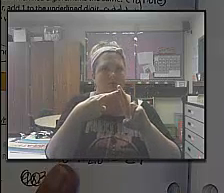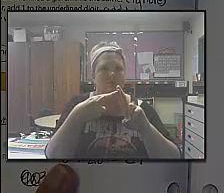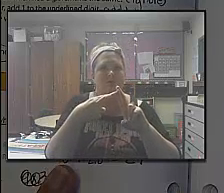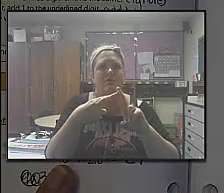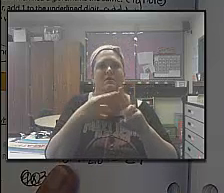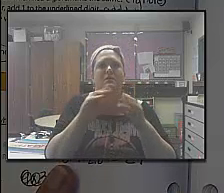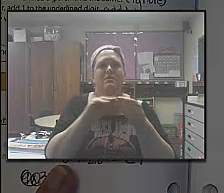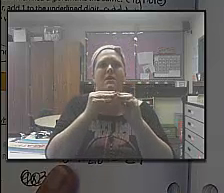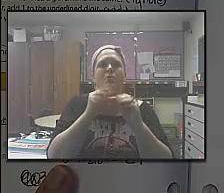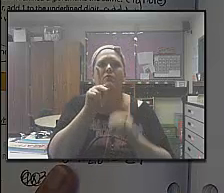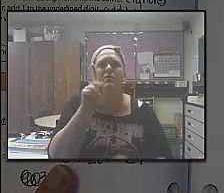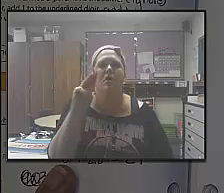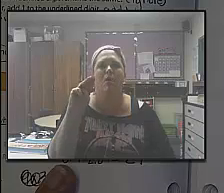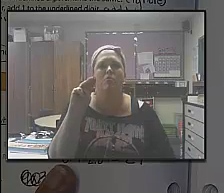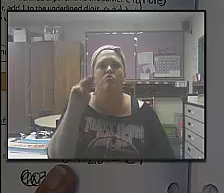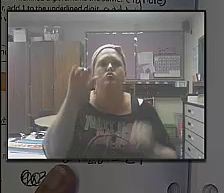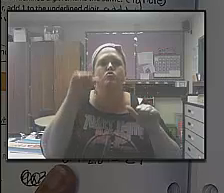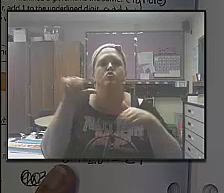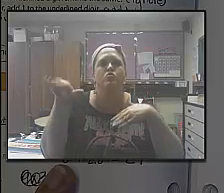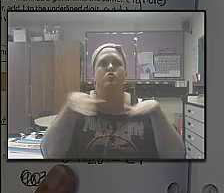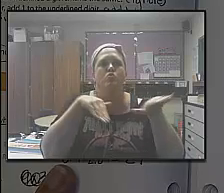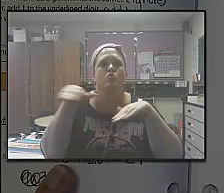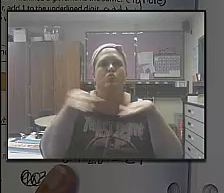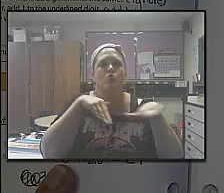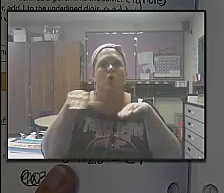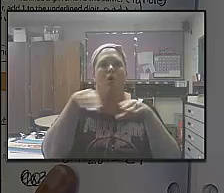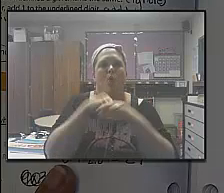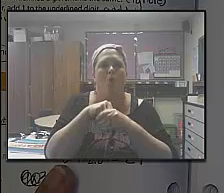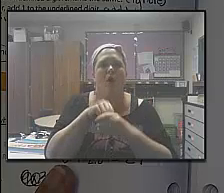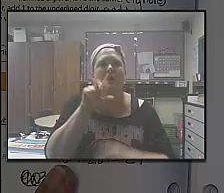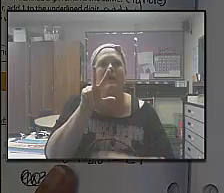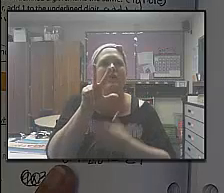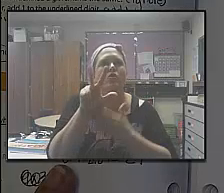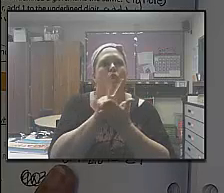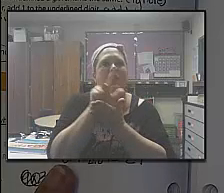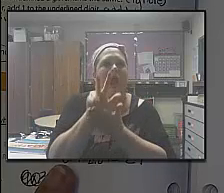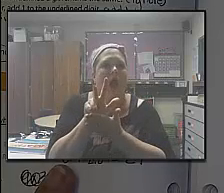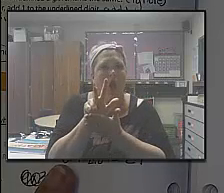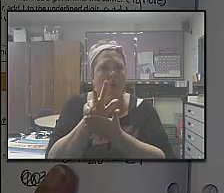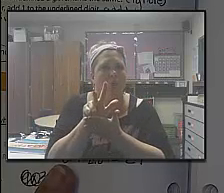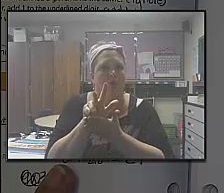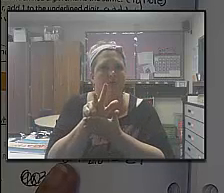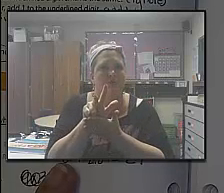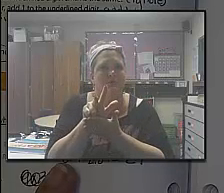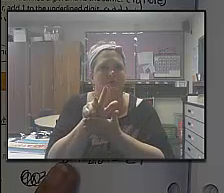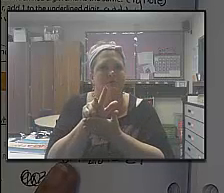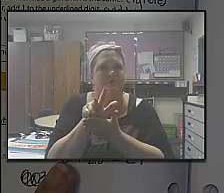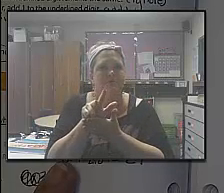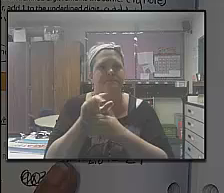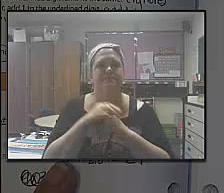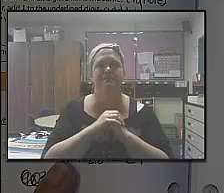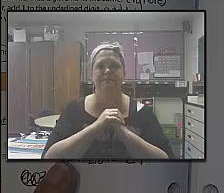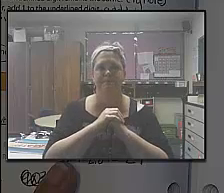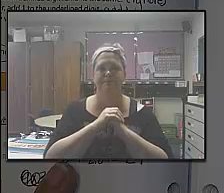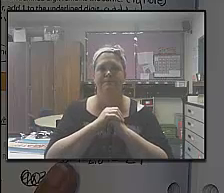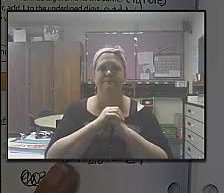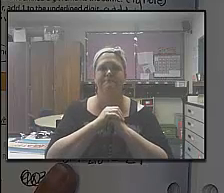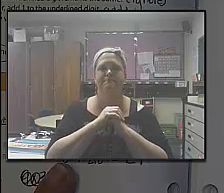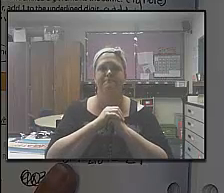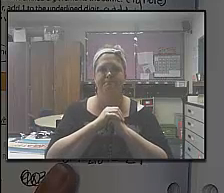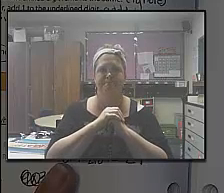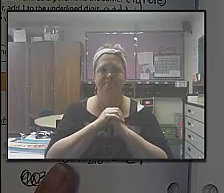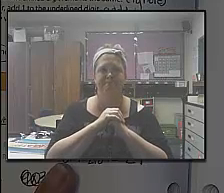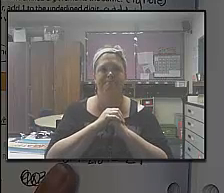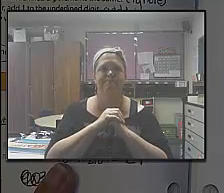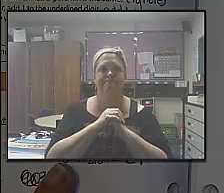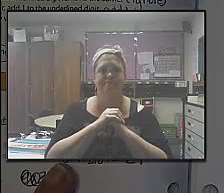The number of kilometers. The rule says you could walk subtract from the same place value position. There's